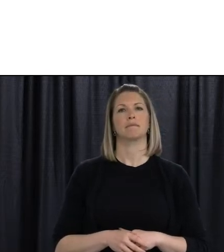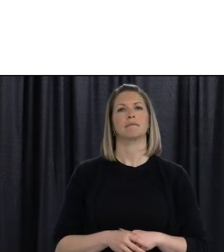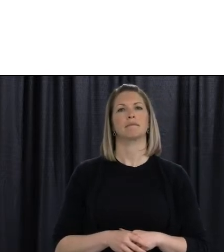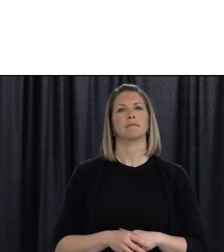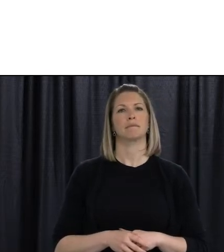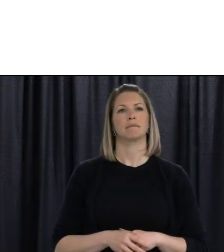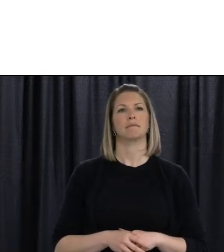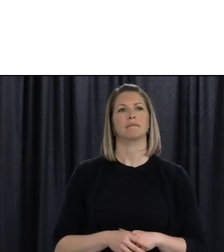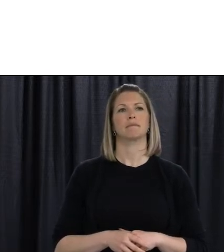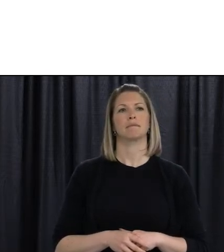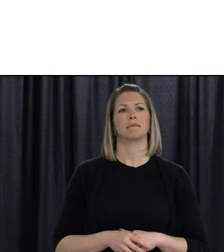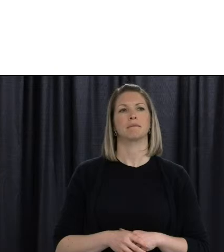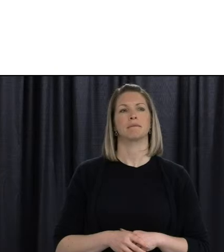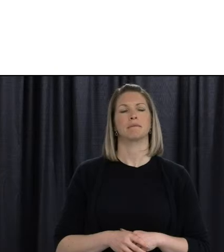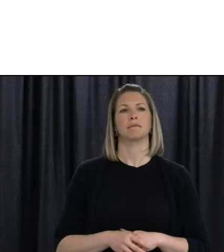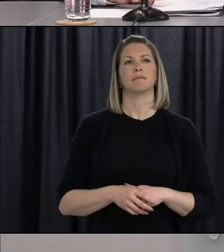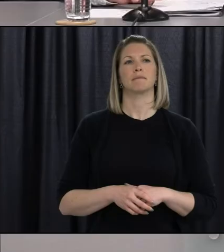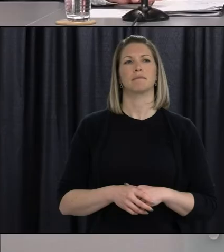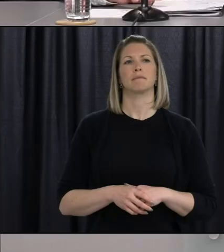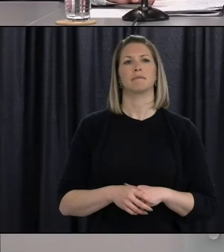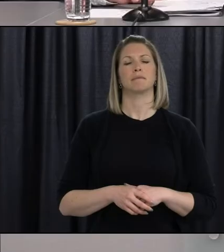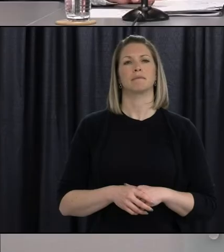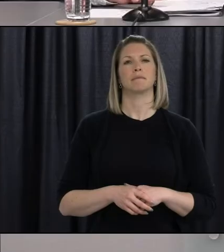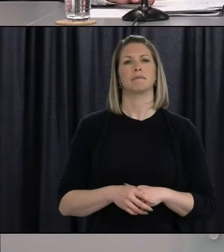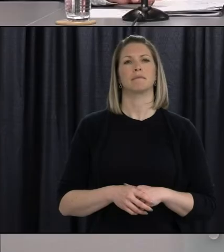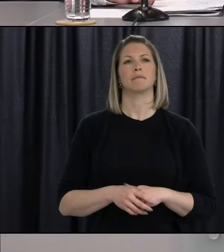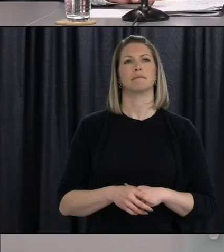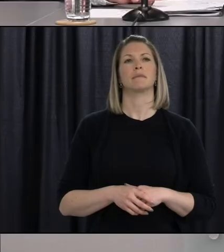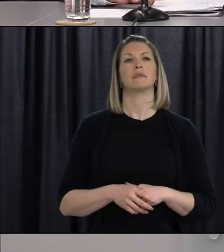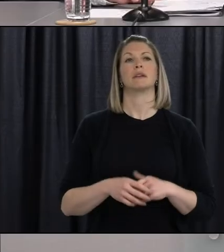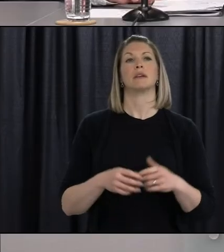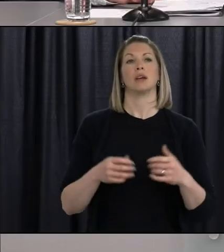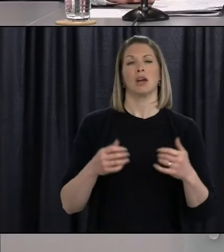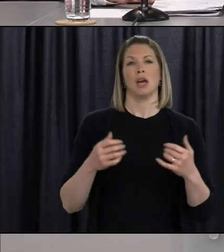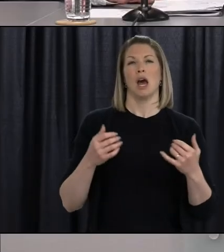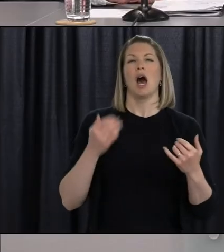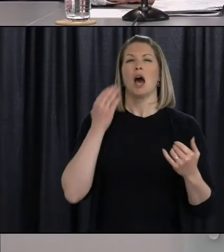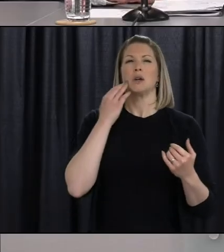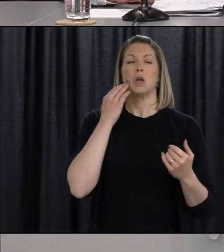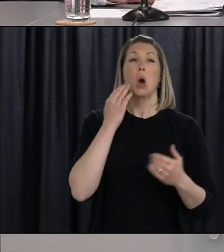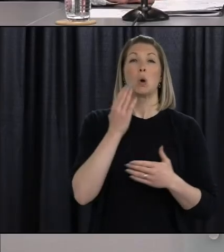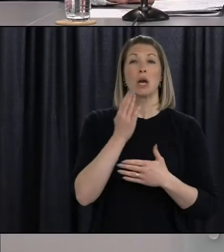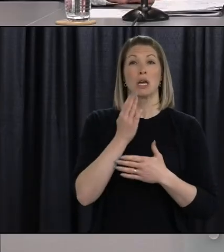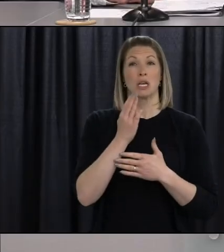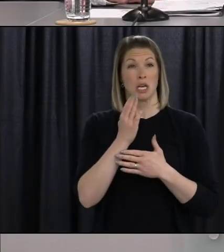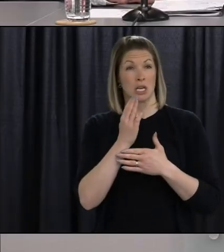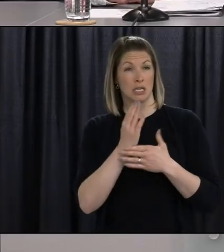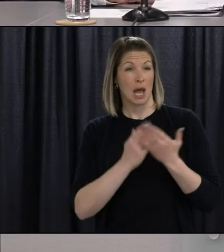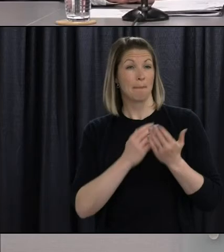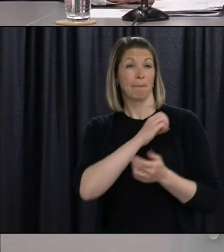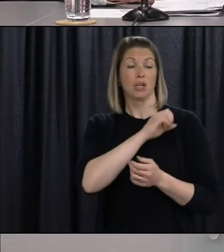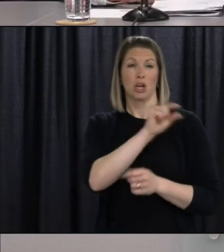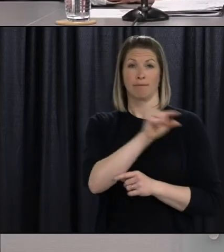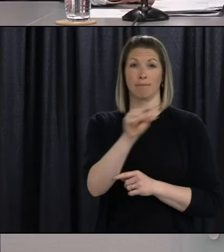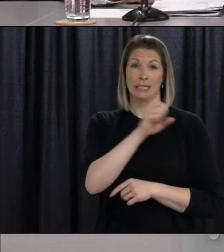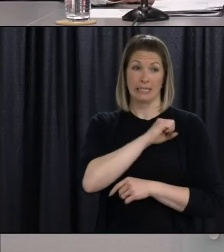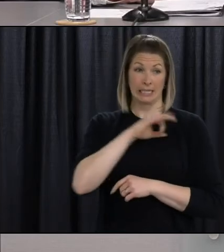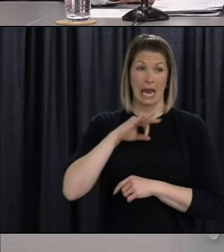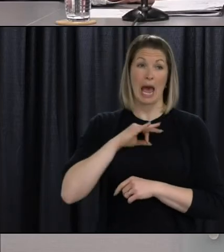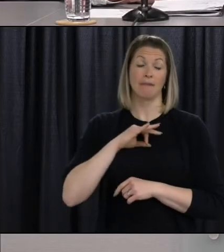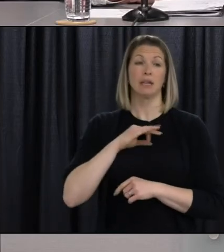New Zealand's Prime Minister is recommending a compressed work week as a way to encourage more weekend travel within the